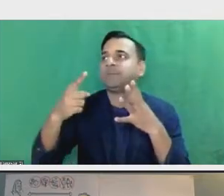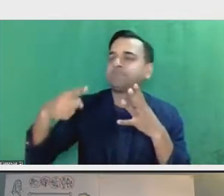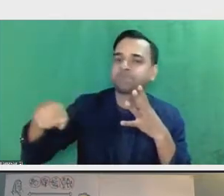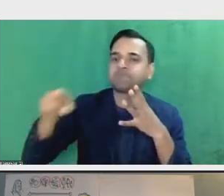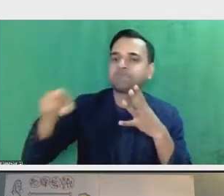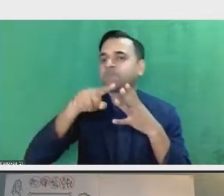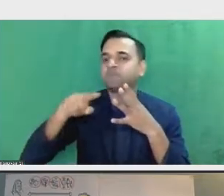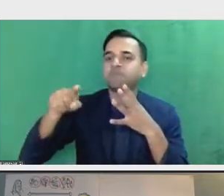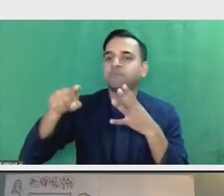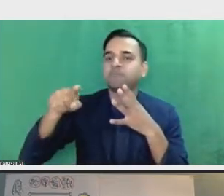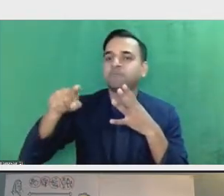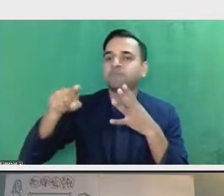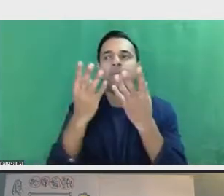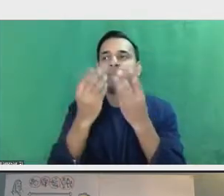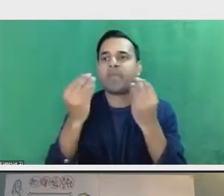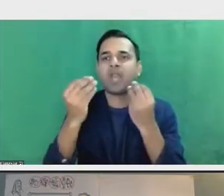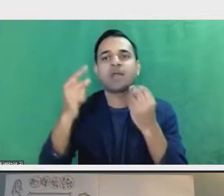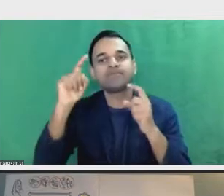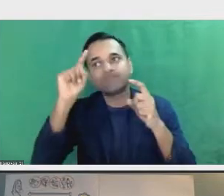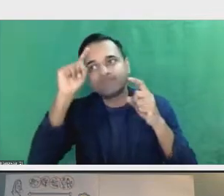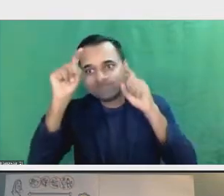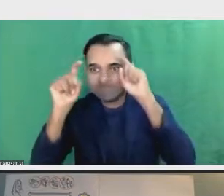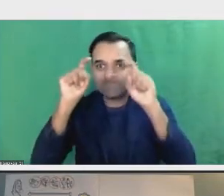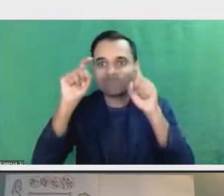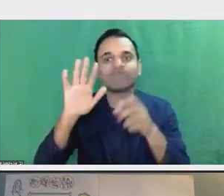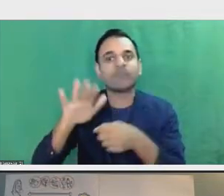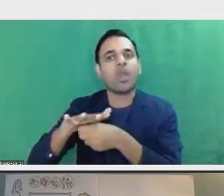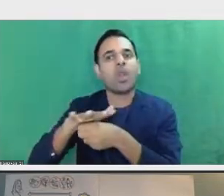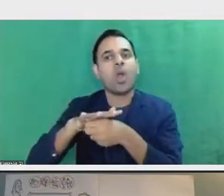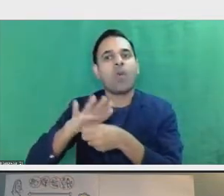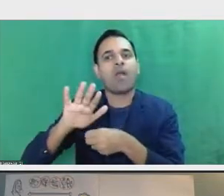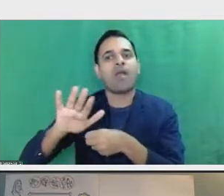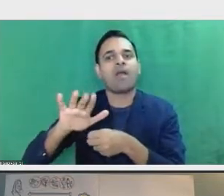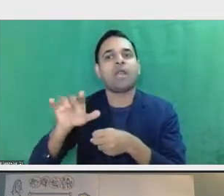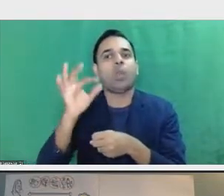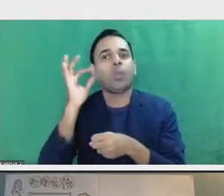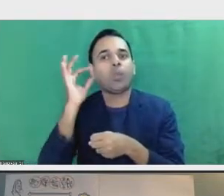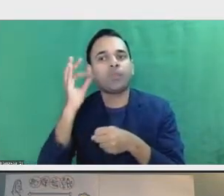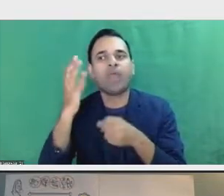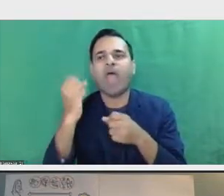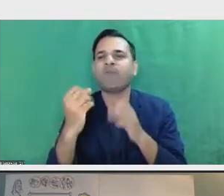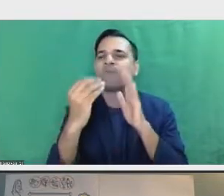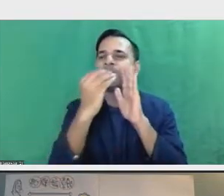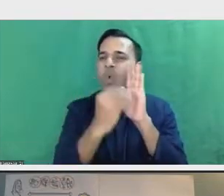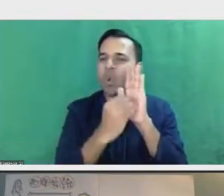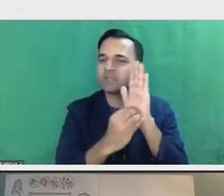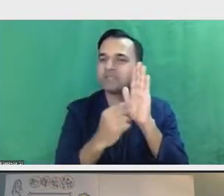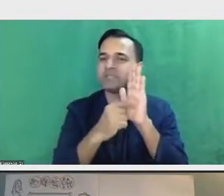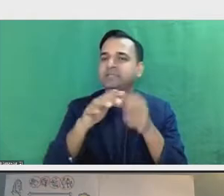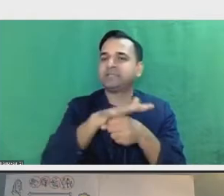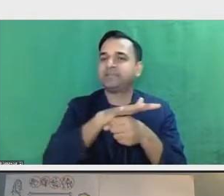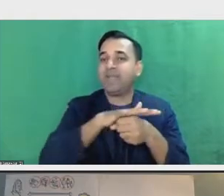be equal. I think, like I said, it's really very important where there are